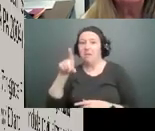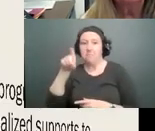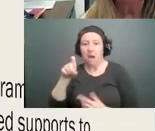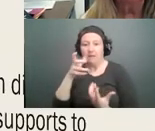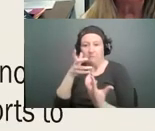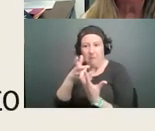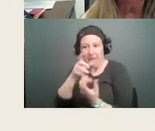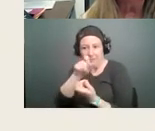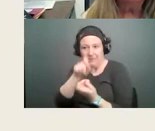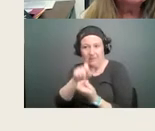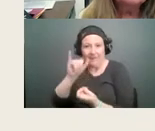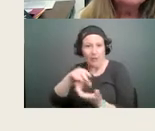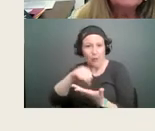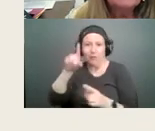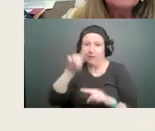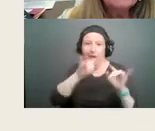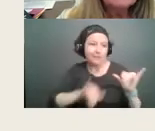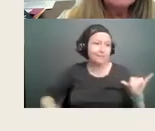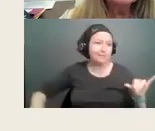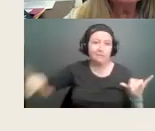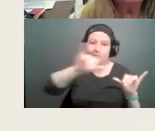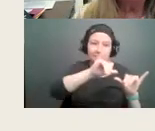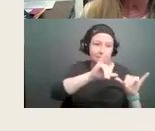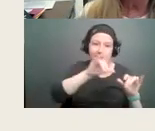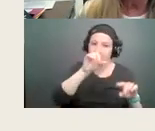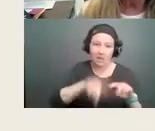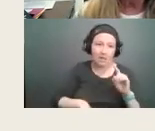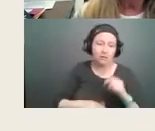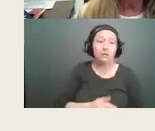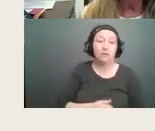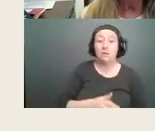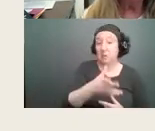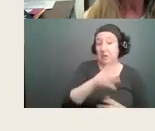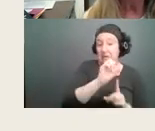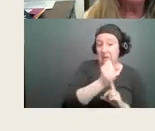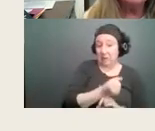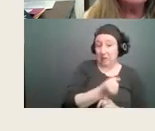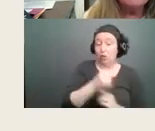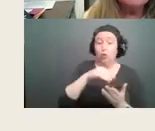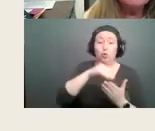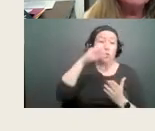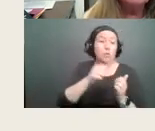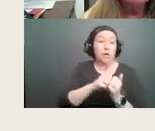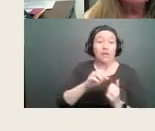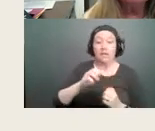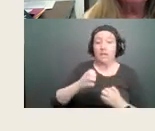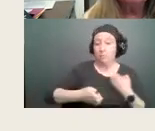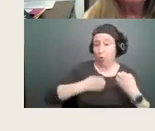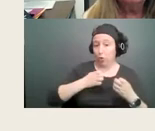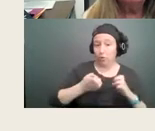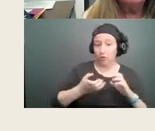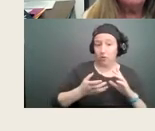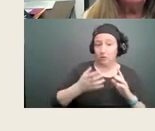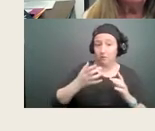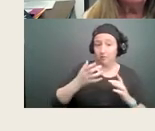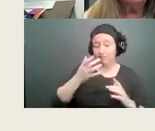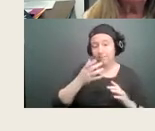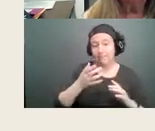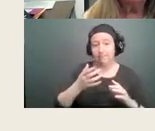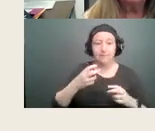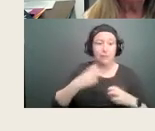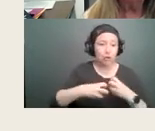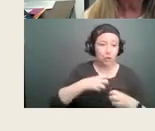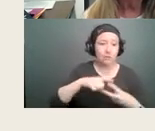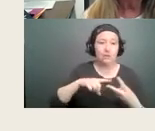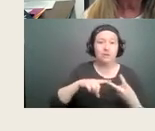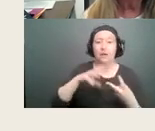individualized. Here we look at a case of a student with emotional disturbance and attention deficit. And the parent